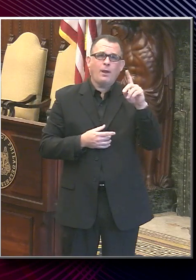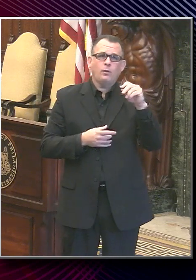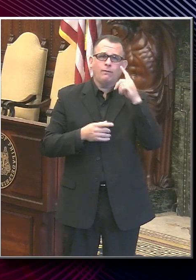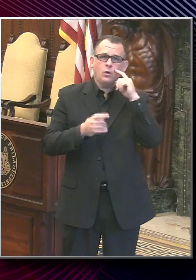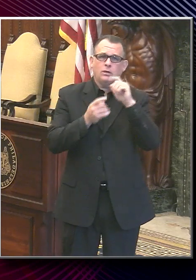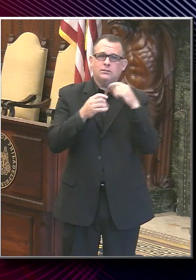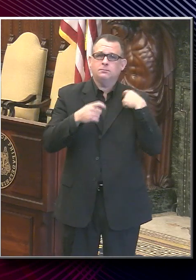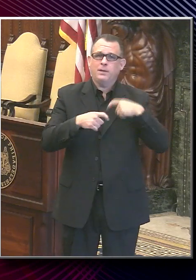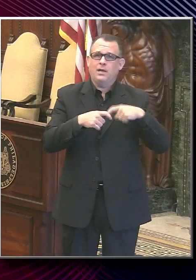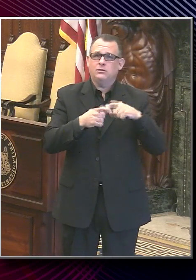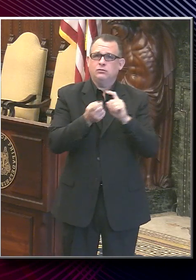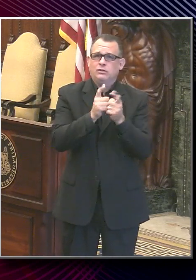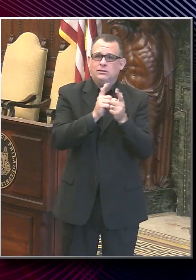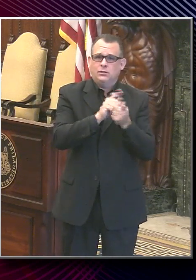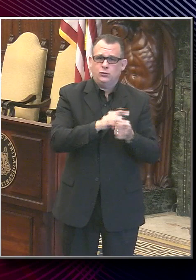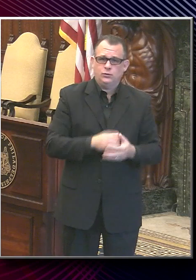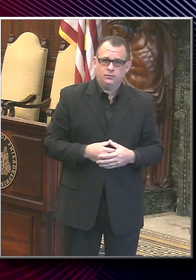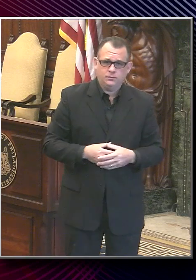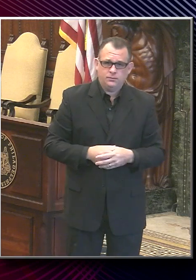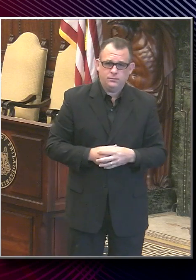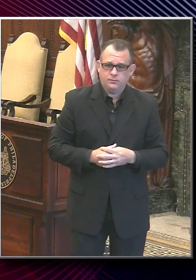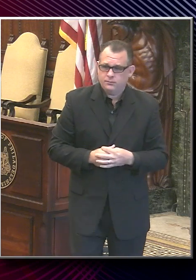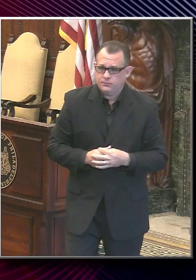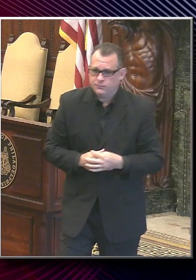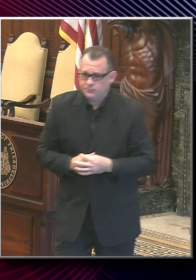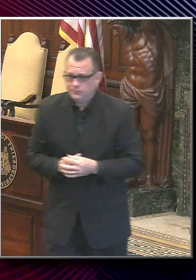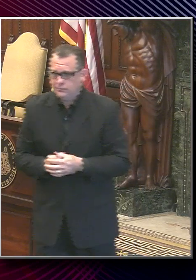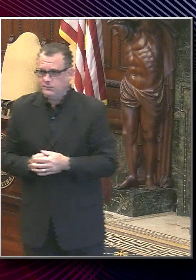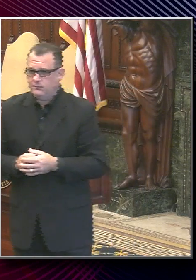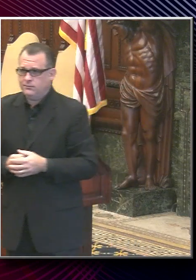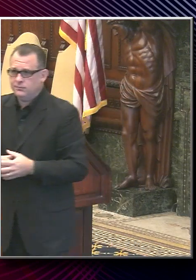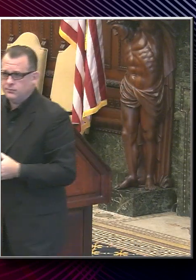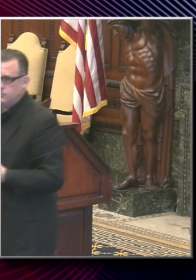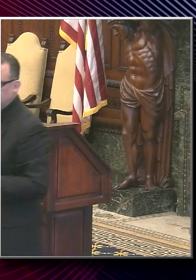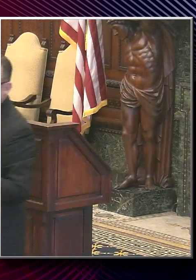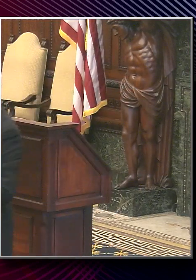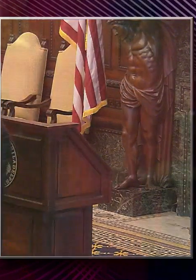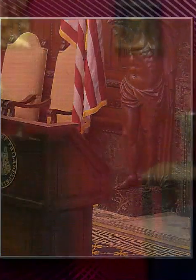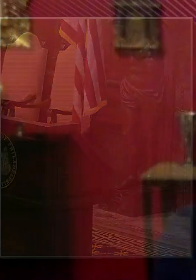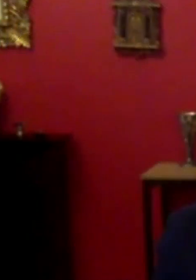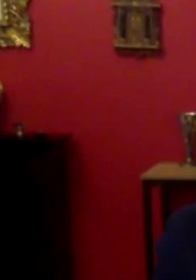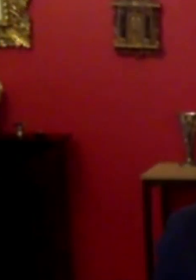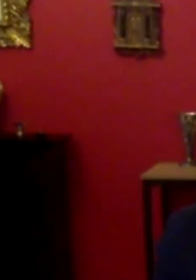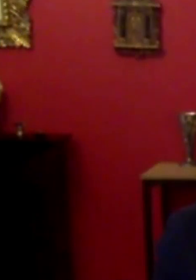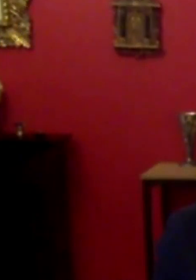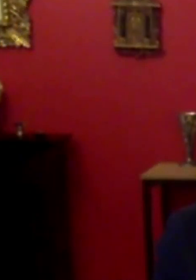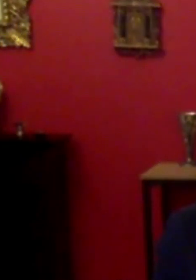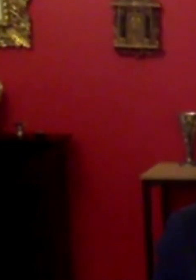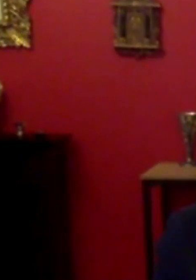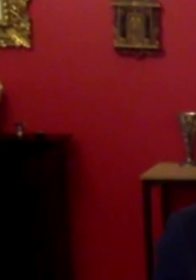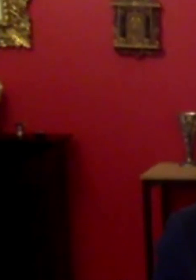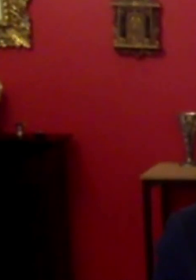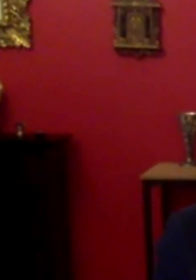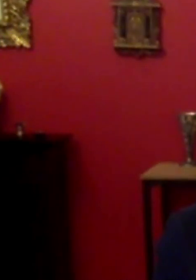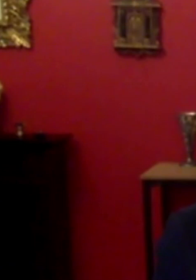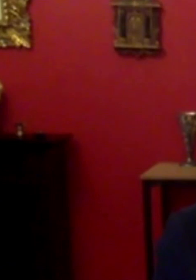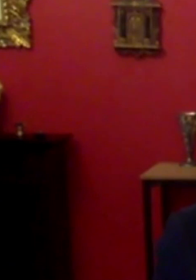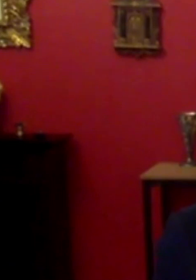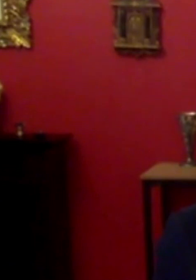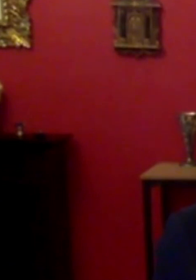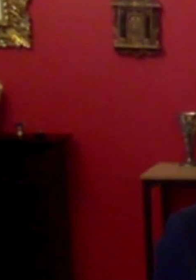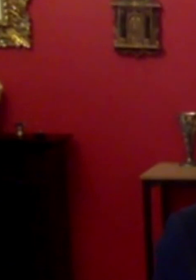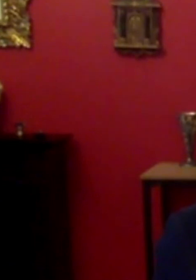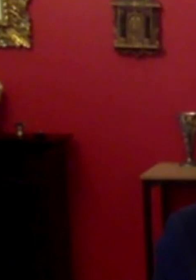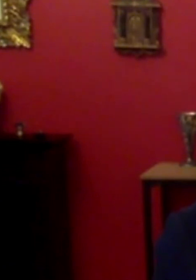of the mayor's and Dr. Farley's remarks. Palabras del alcalde Jim Kenney para el martes 4 de agosto del 2020.